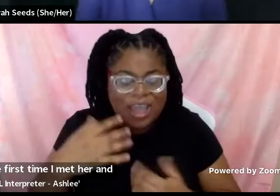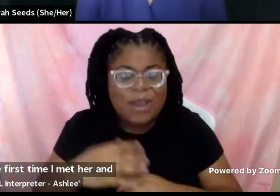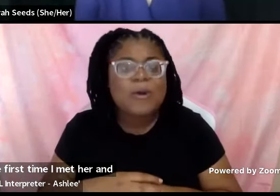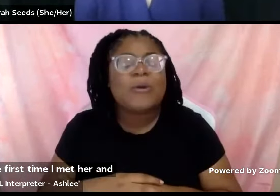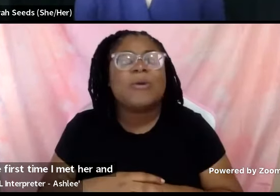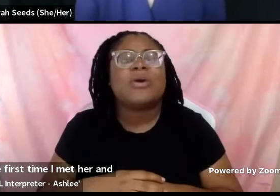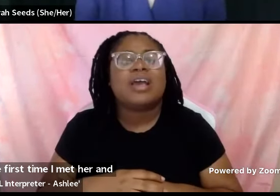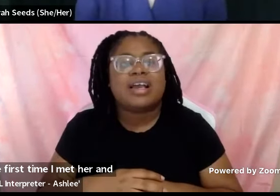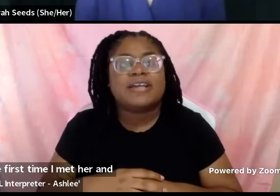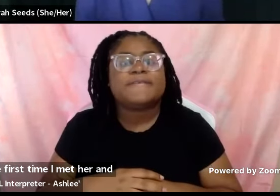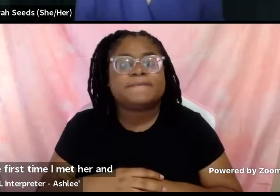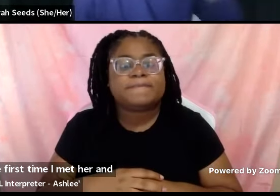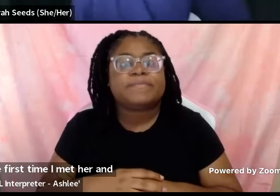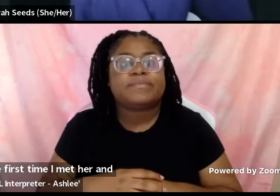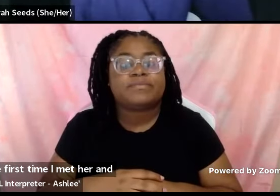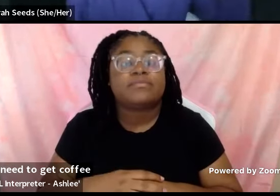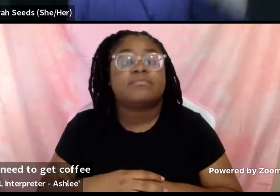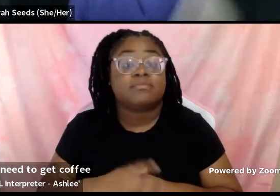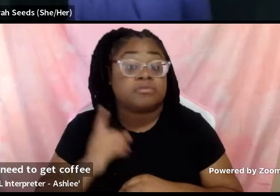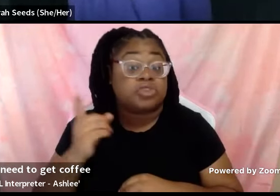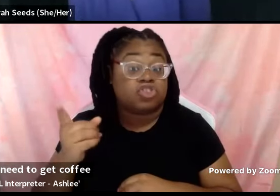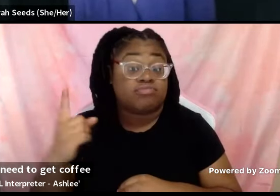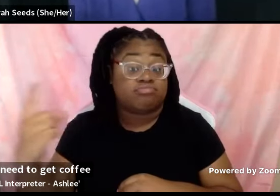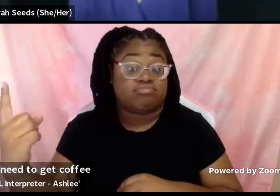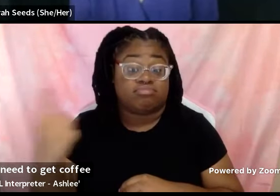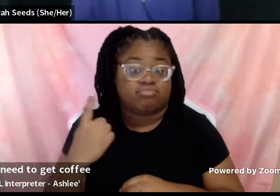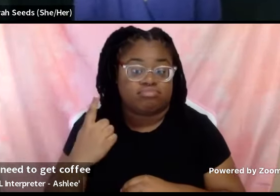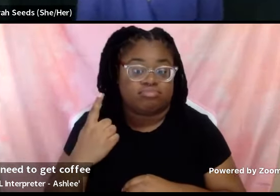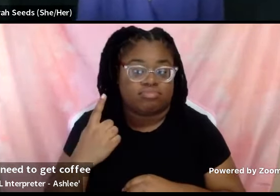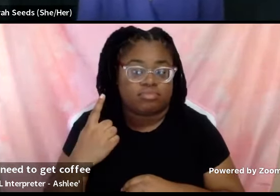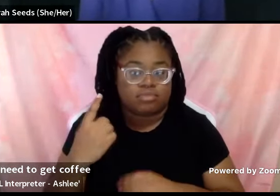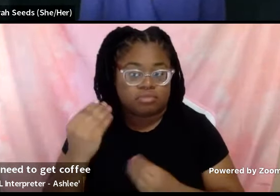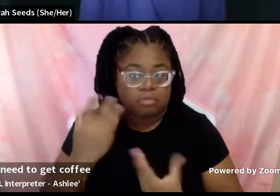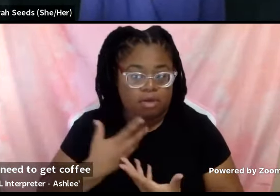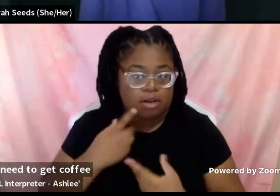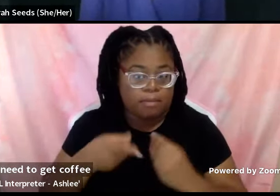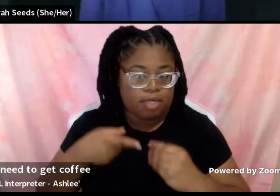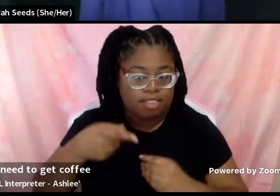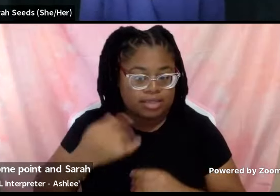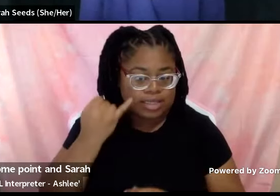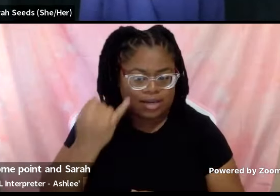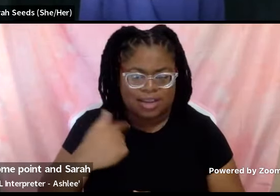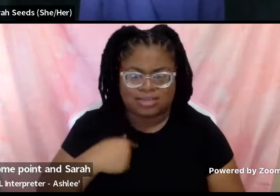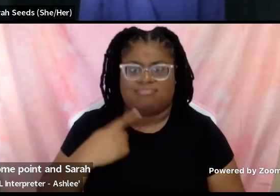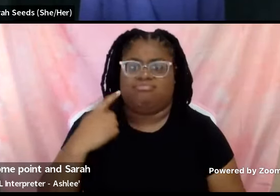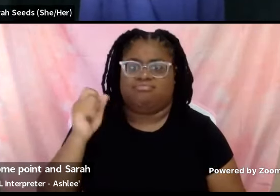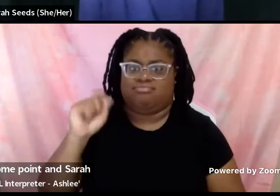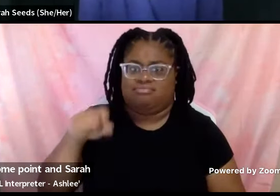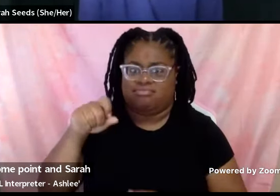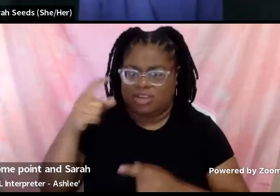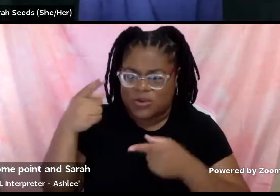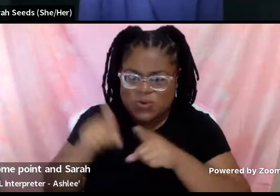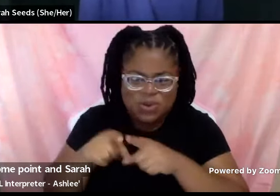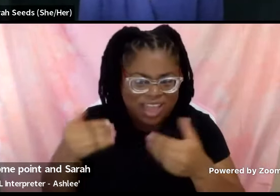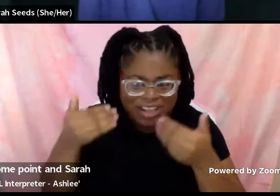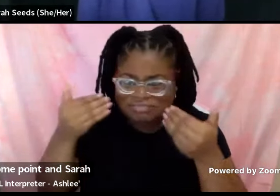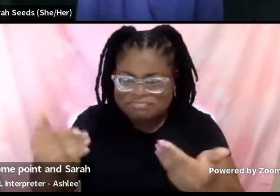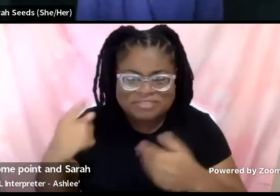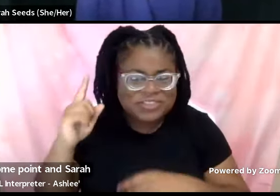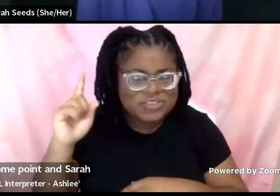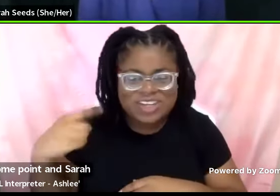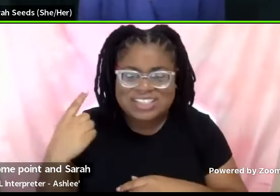And so when Sarah approached me with this idea, I was like, let's do it. This is crazy. Let's do